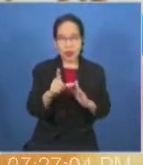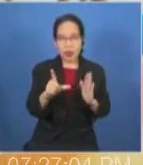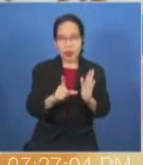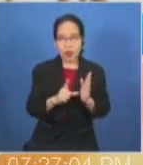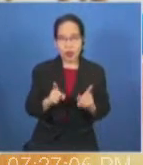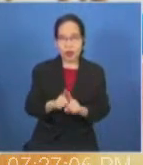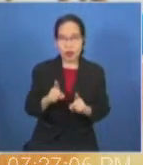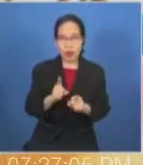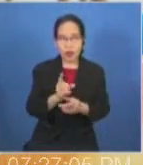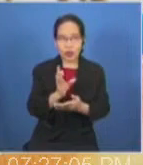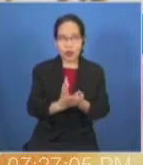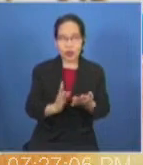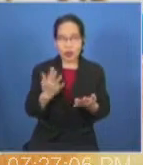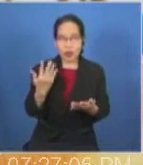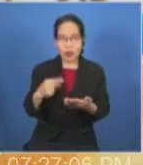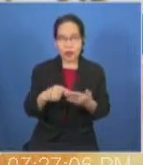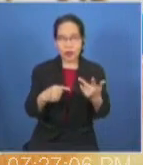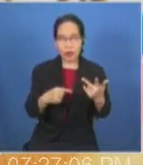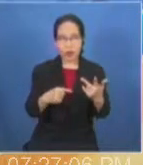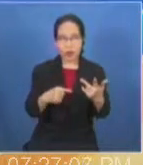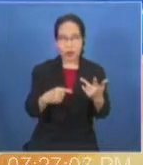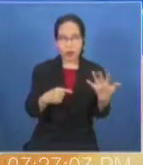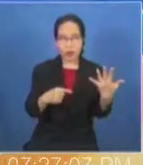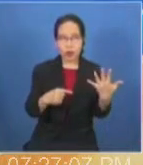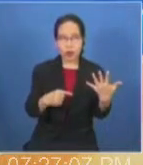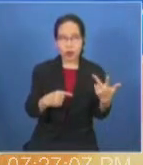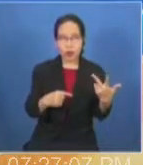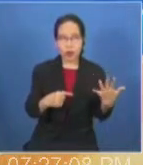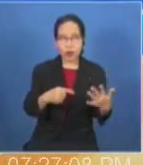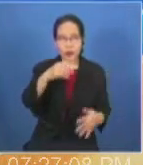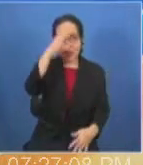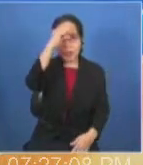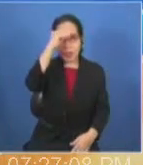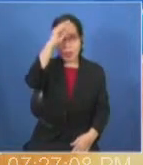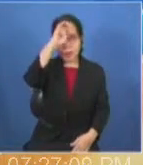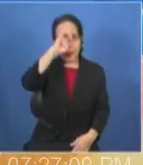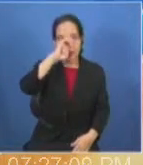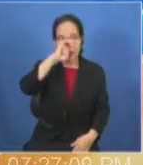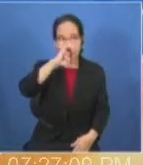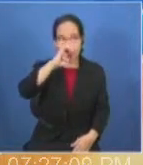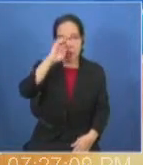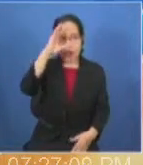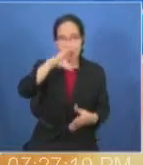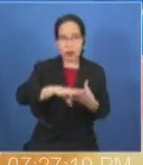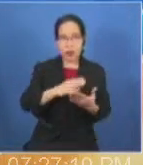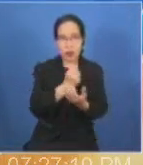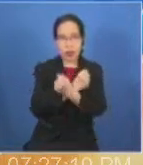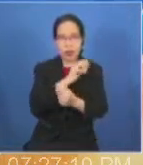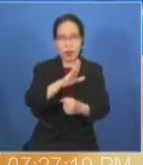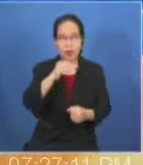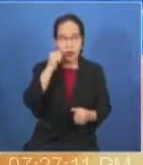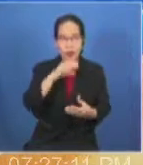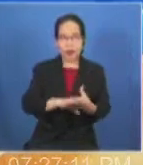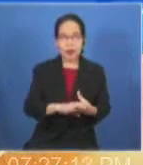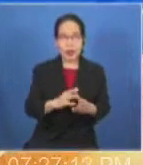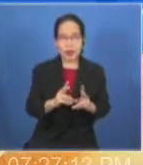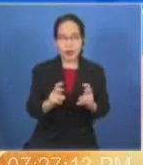This is also a law. Ephesians 5:25. Husbands, love your wives.